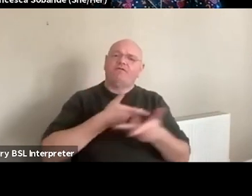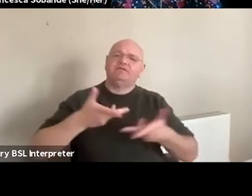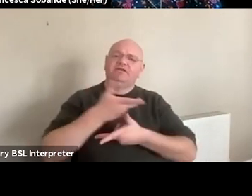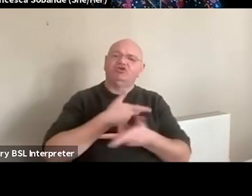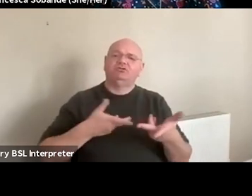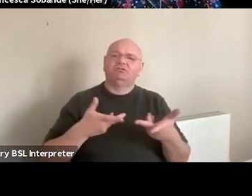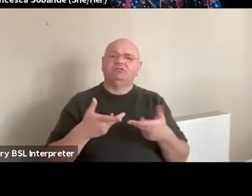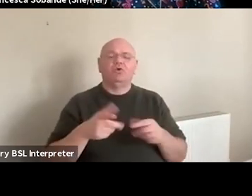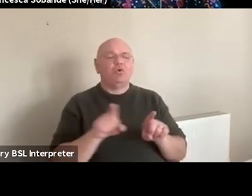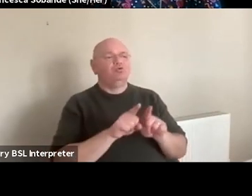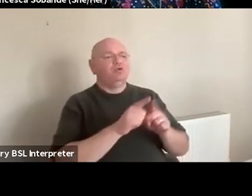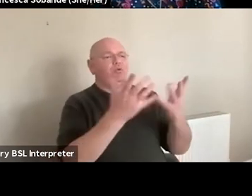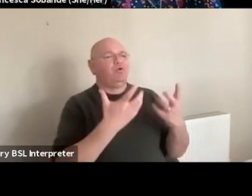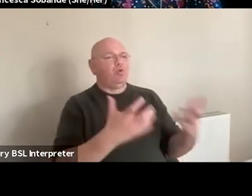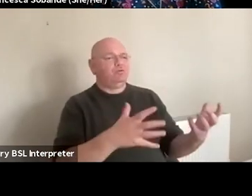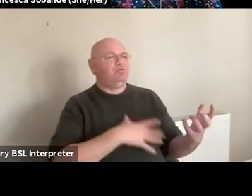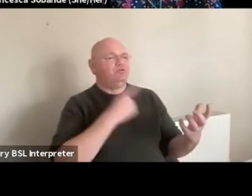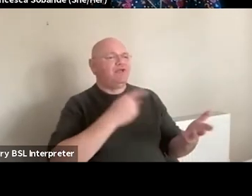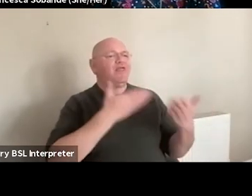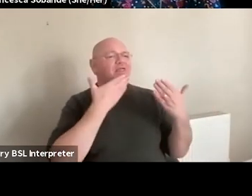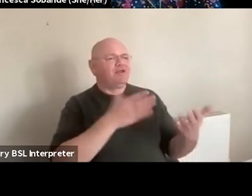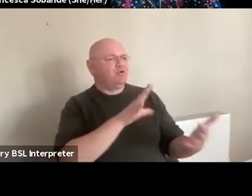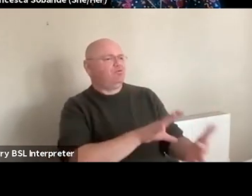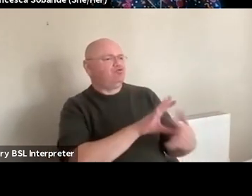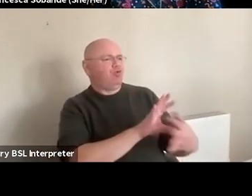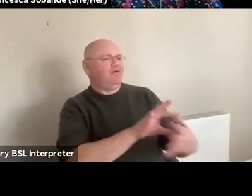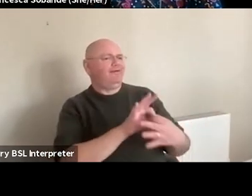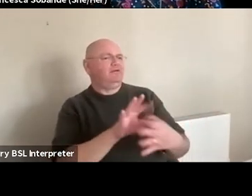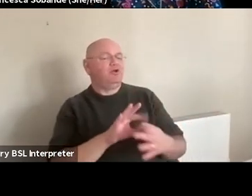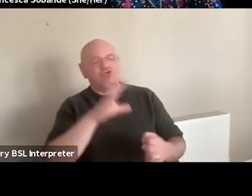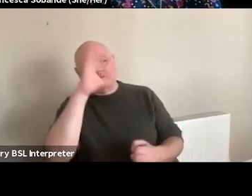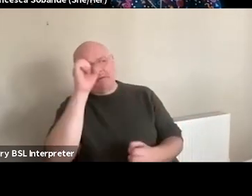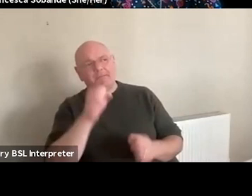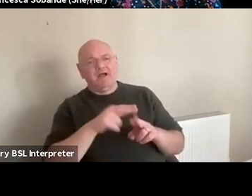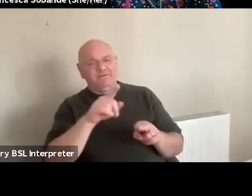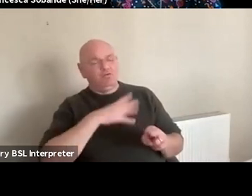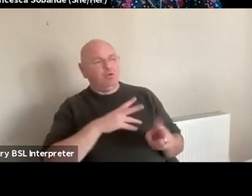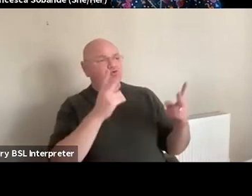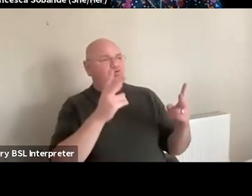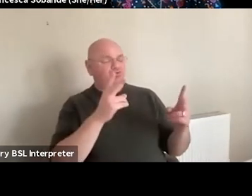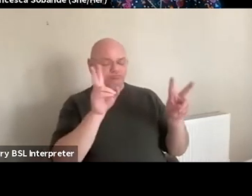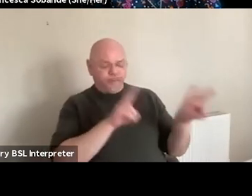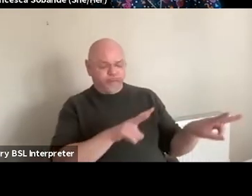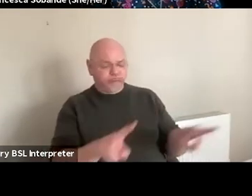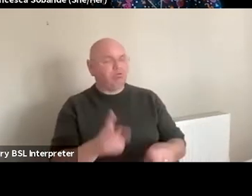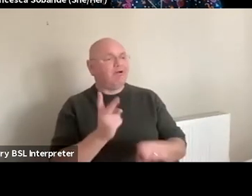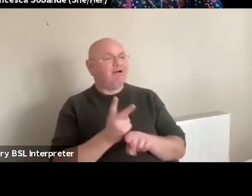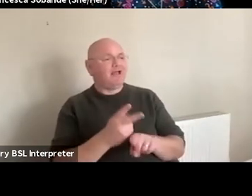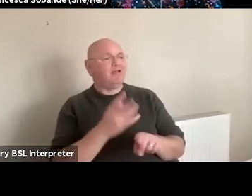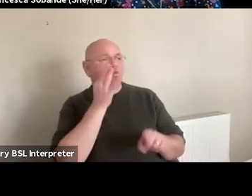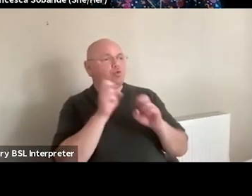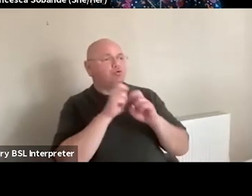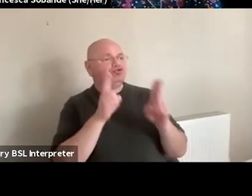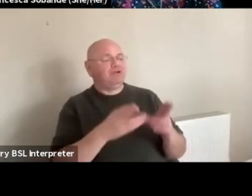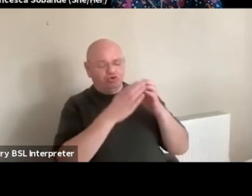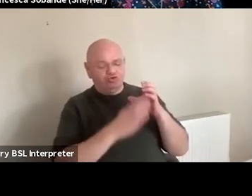to our audience members, thank you so much for joining us. Remember that you will be able to watch this on Watershed's YouTube, as well as the other seminars